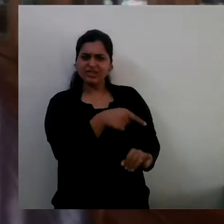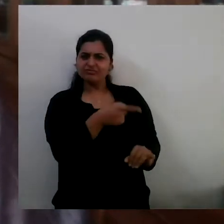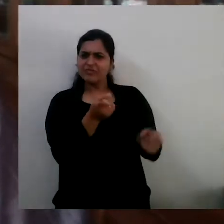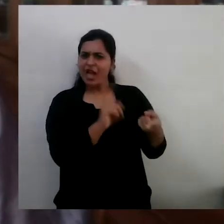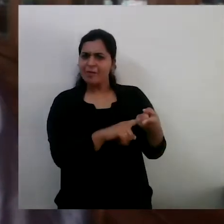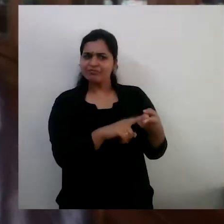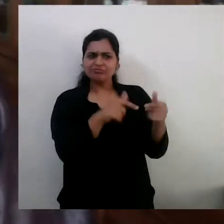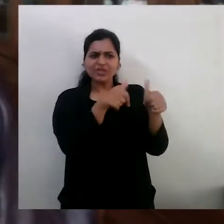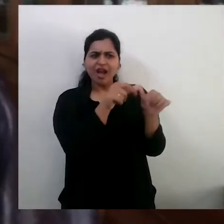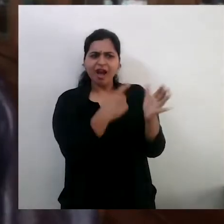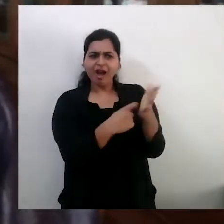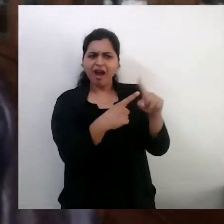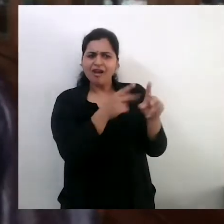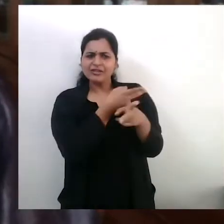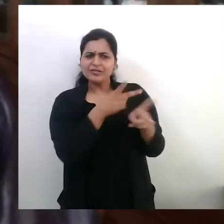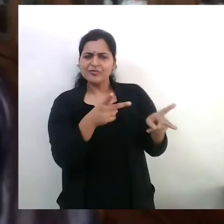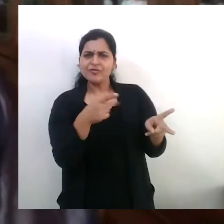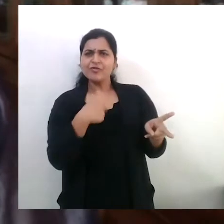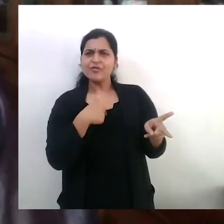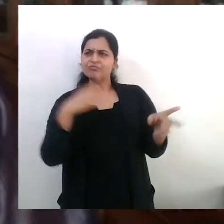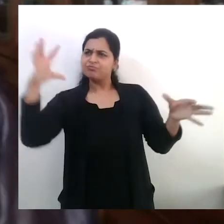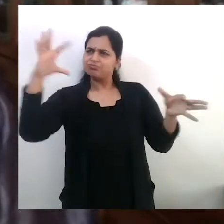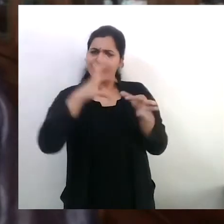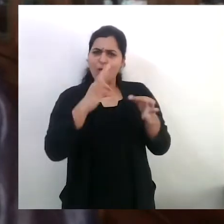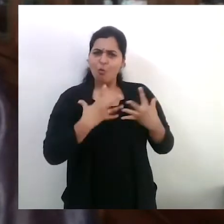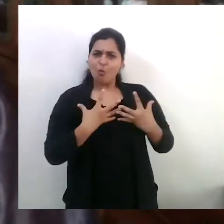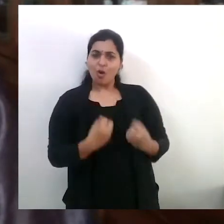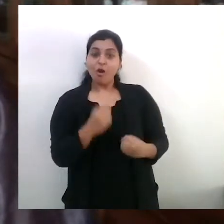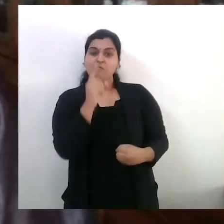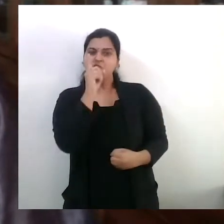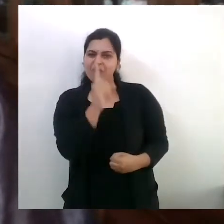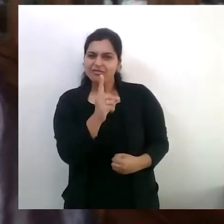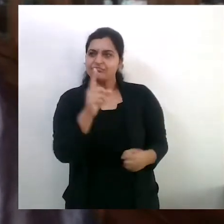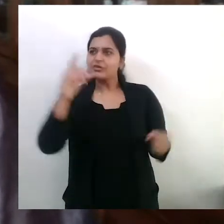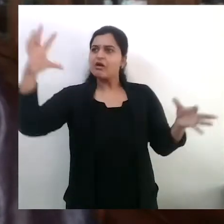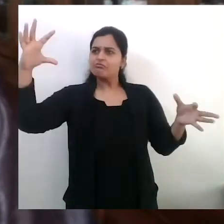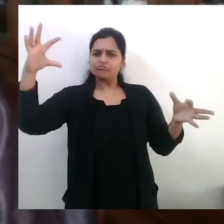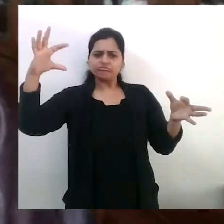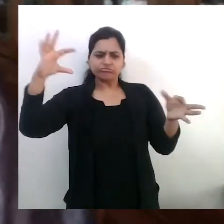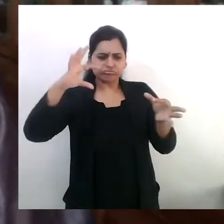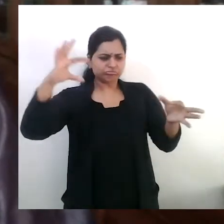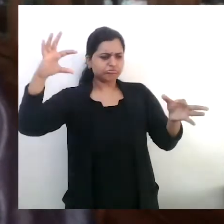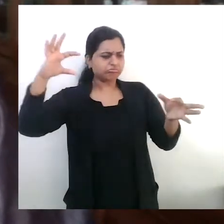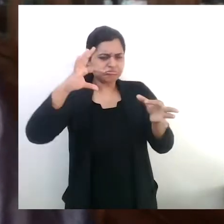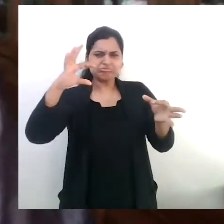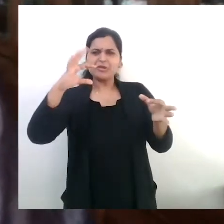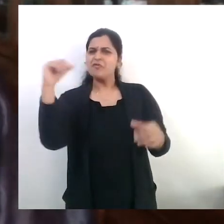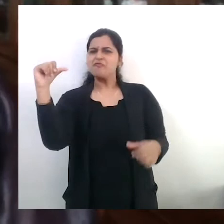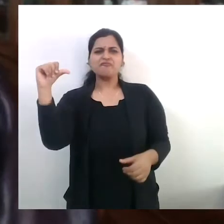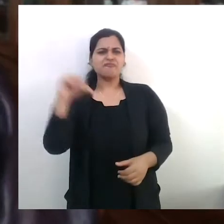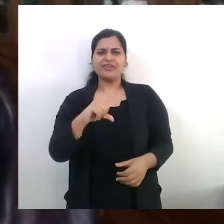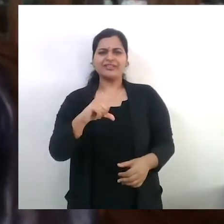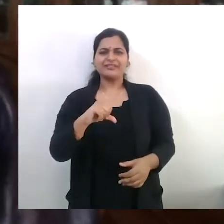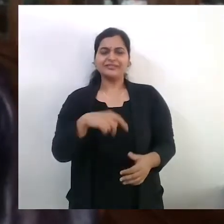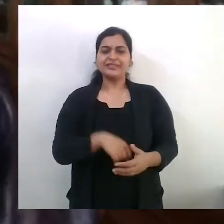in India on the art forum. And not strangely, but there was no contact.